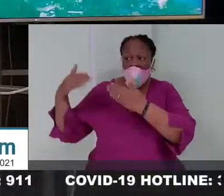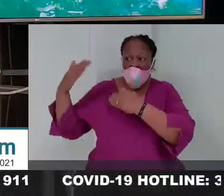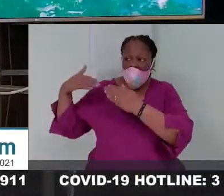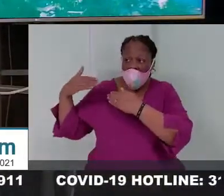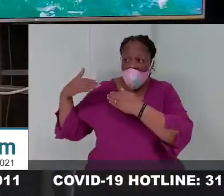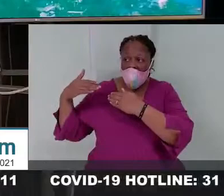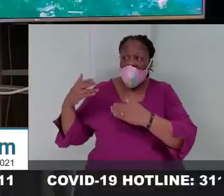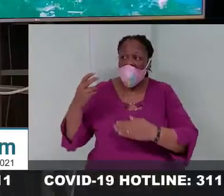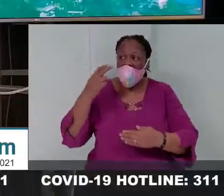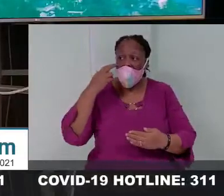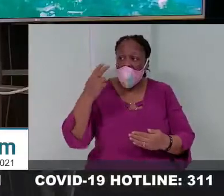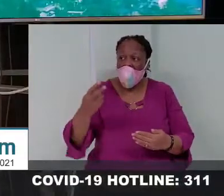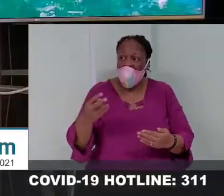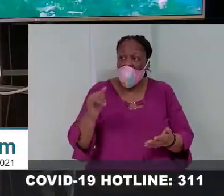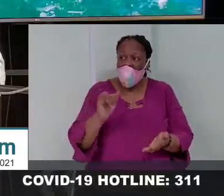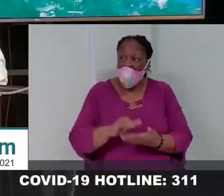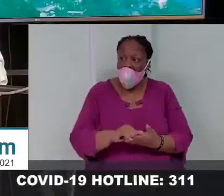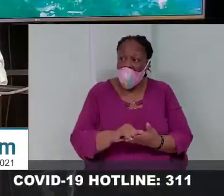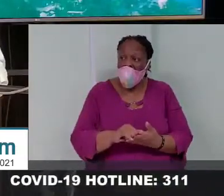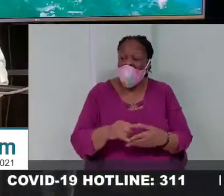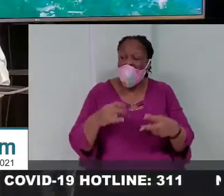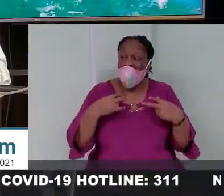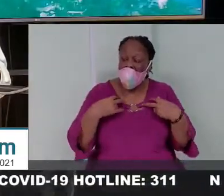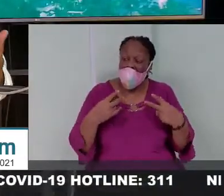that when there is challenges with